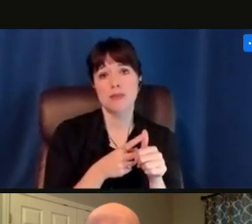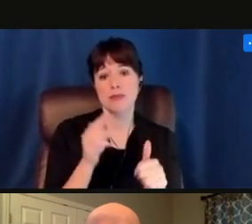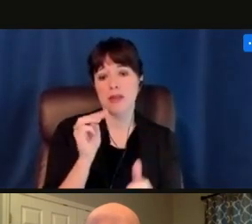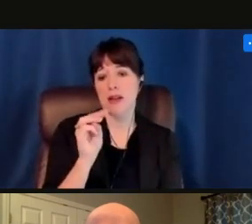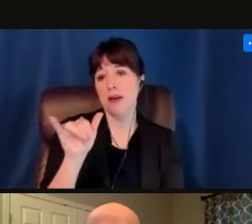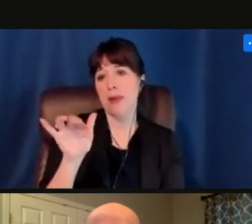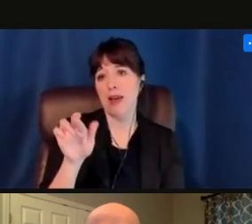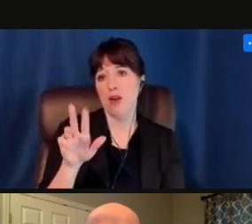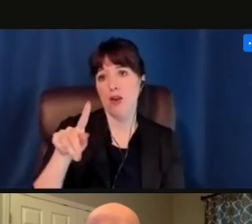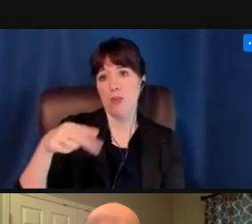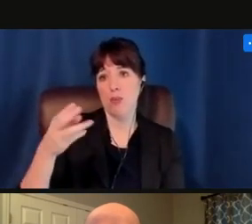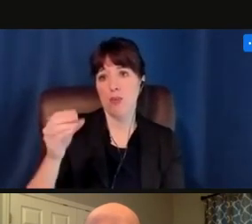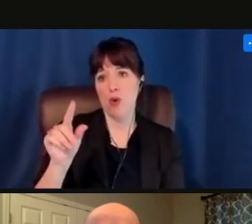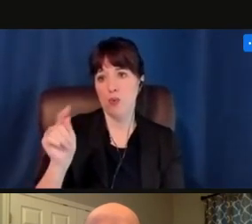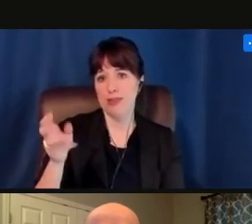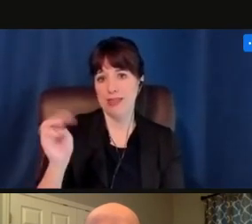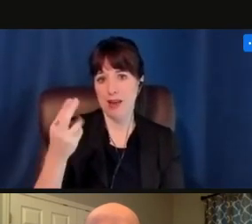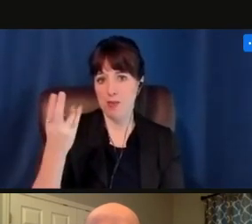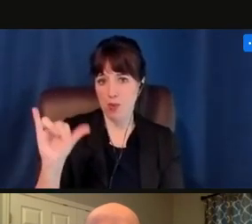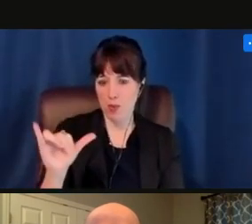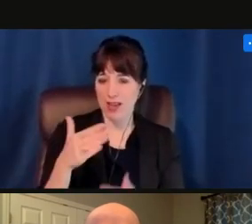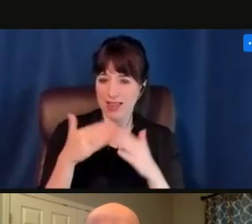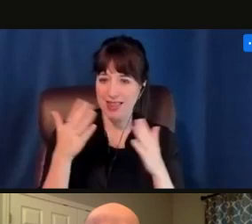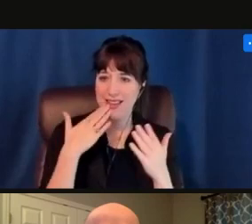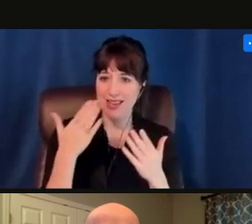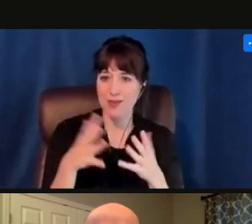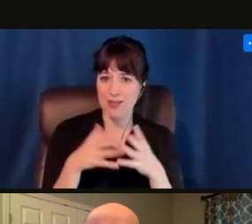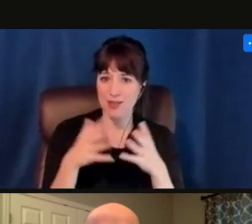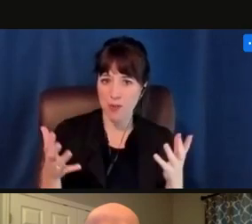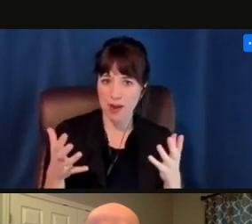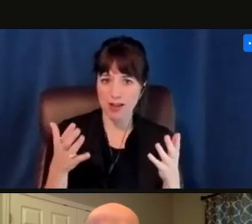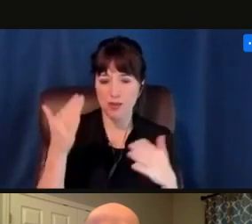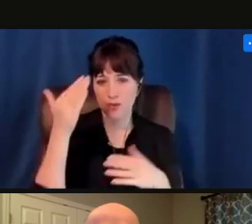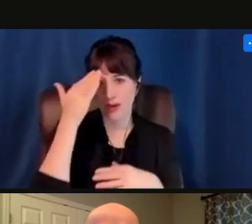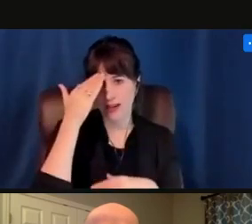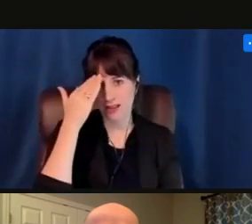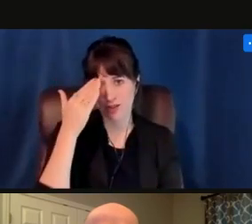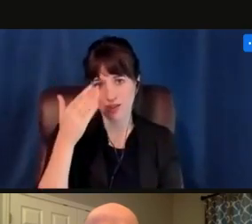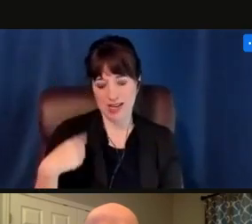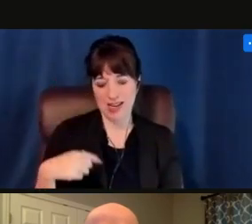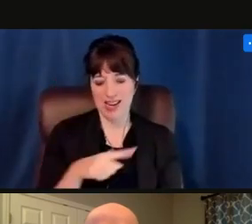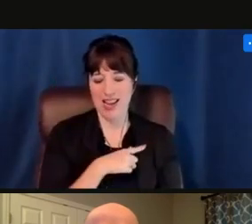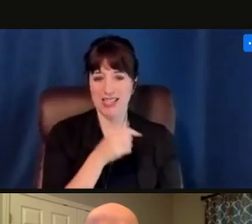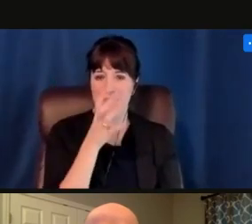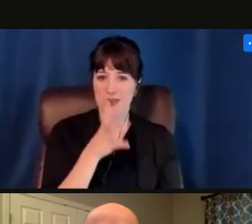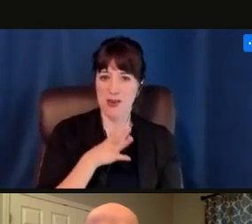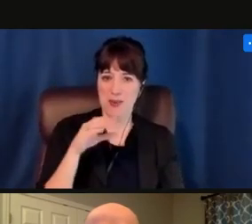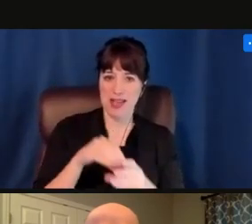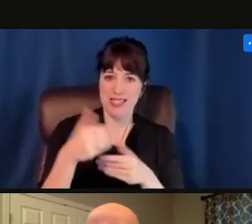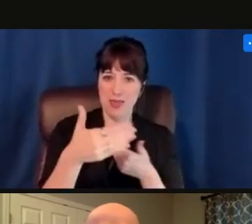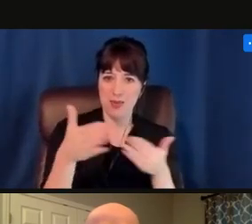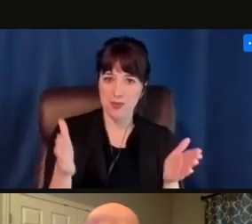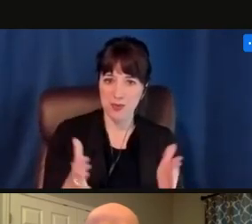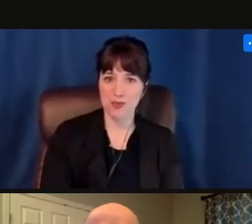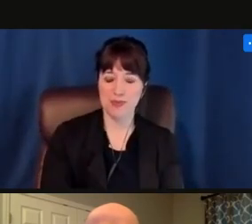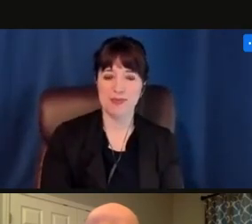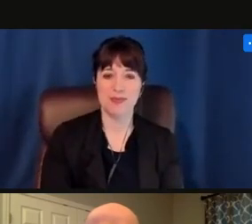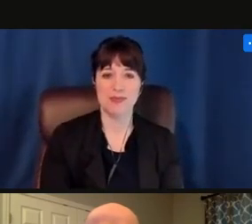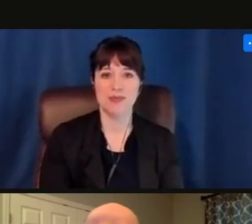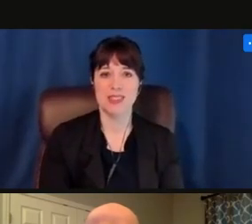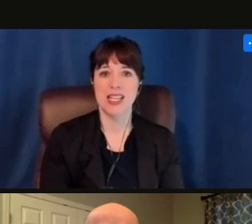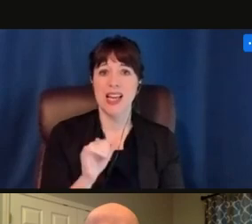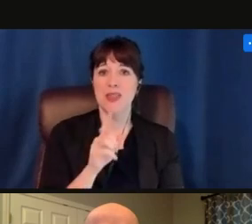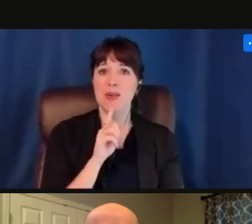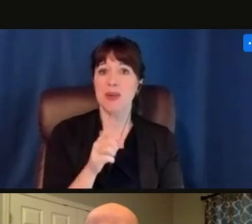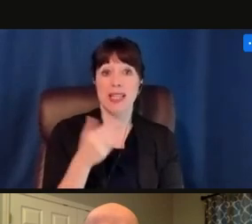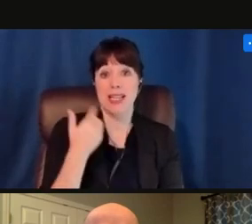Tem Hoy, thank you so much for acknowledging us females in the room. That just really,